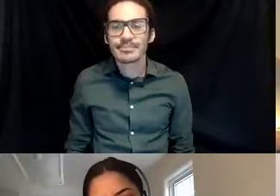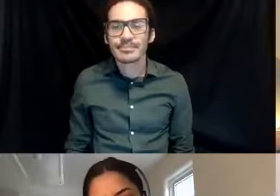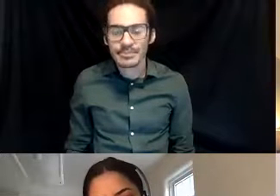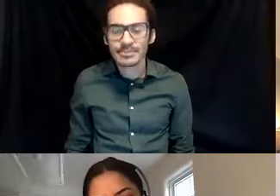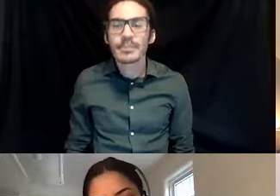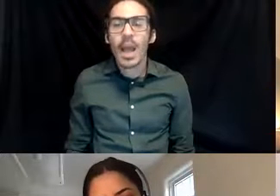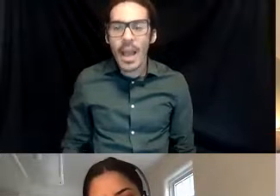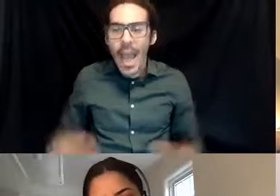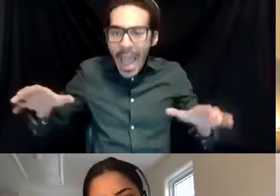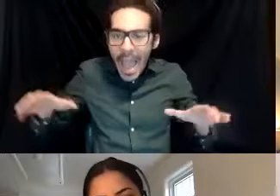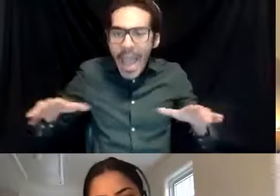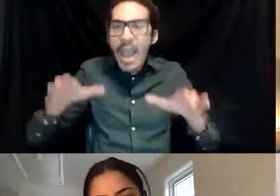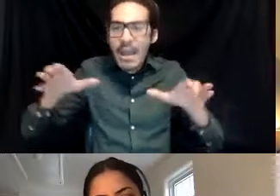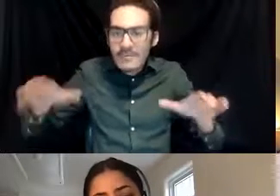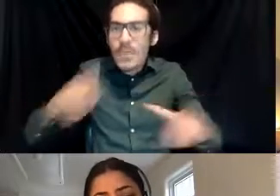process of